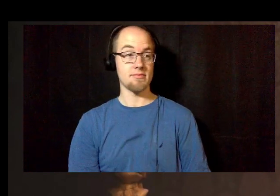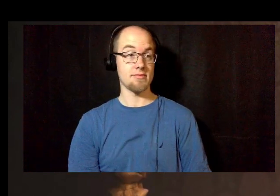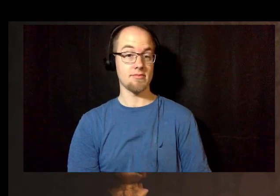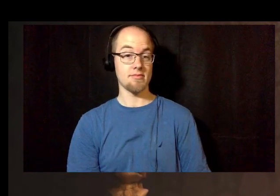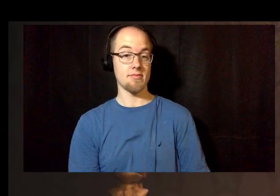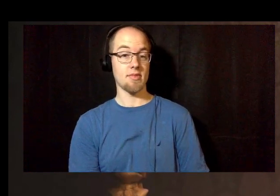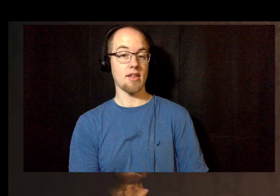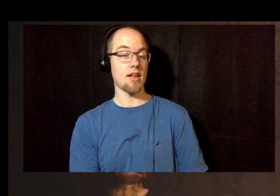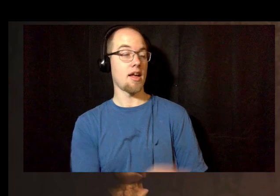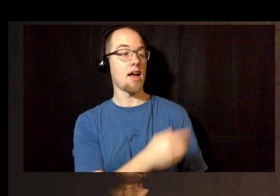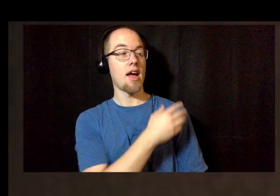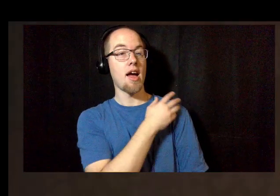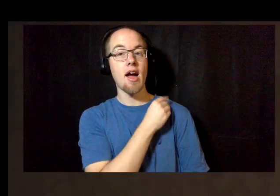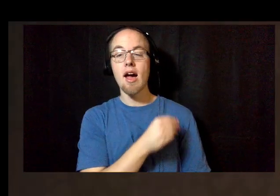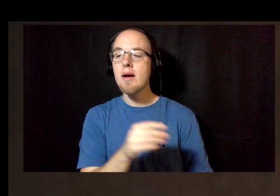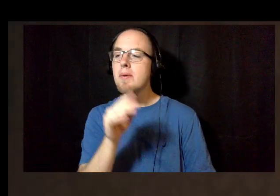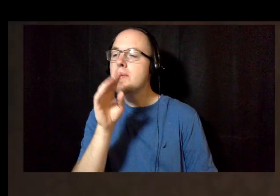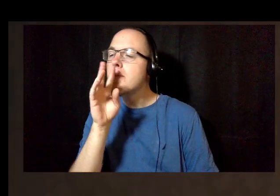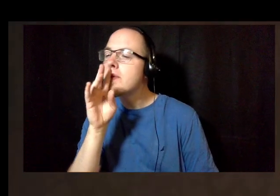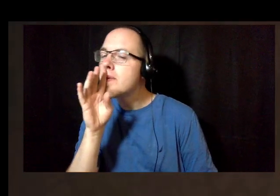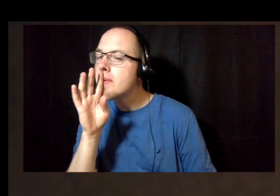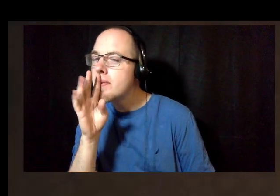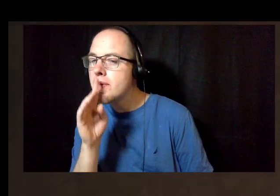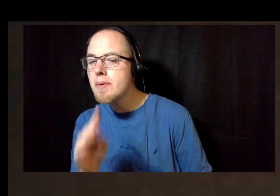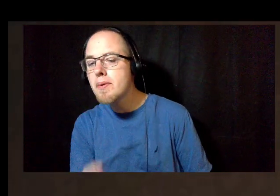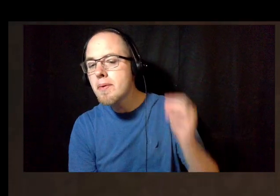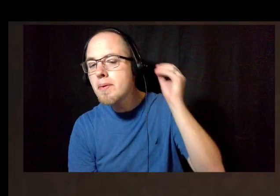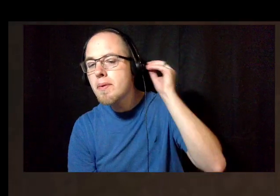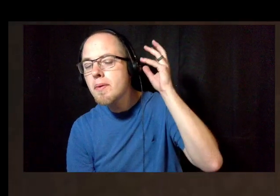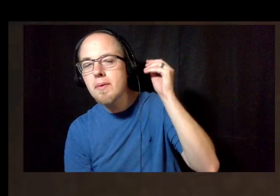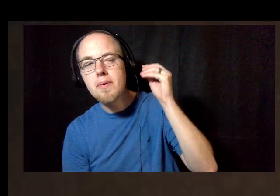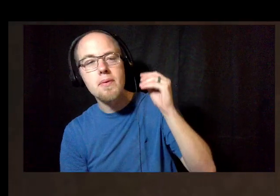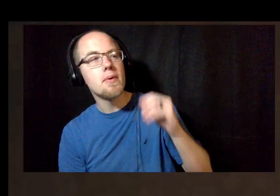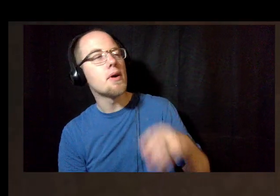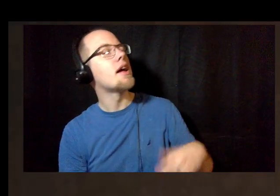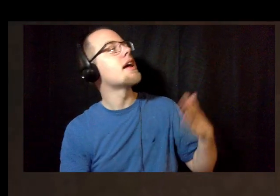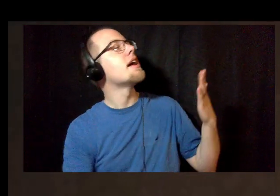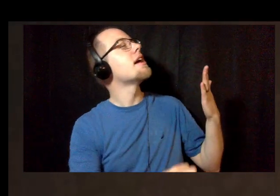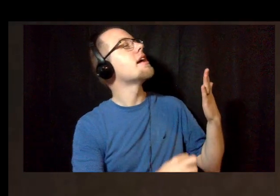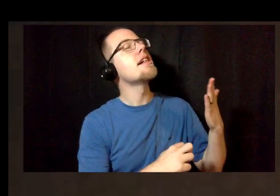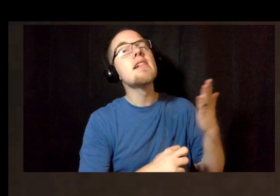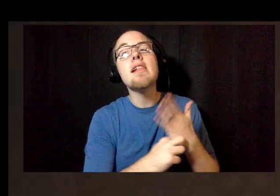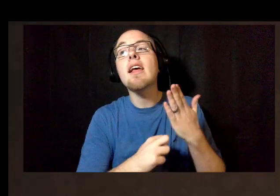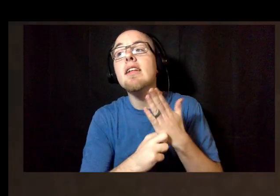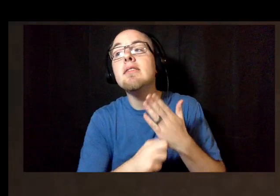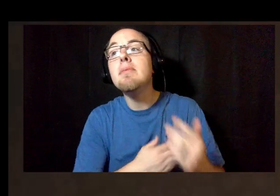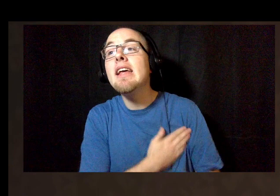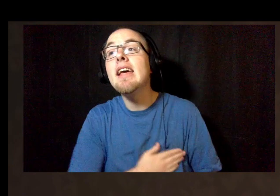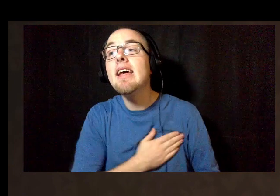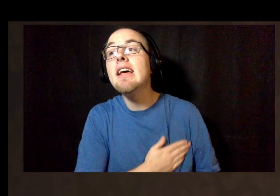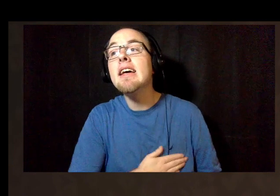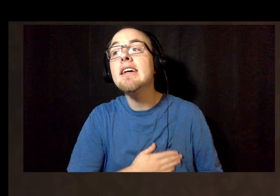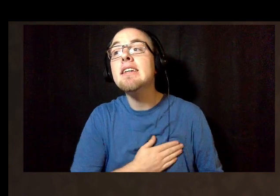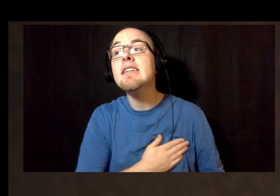And whispered into my ear, "Tickets, please."